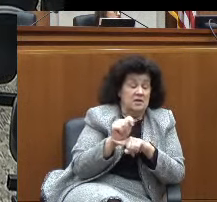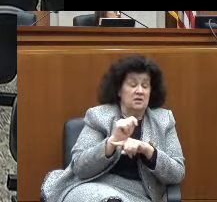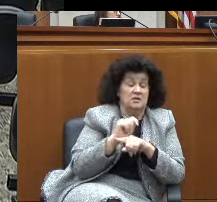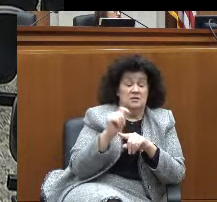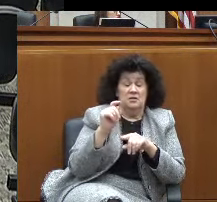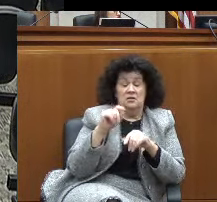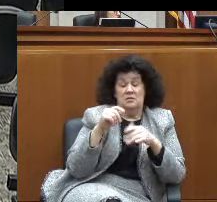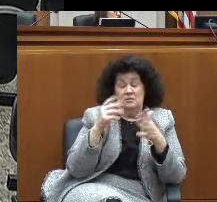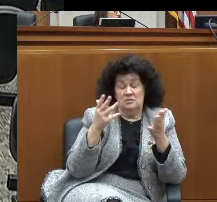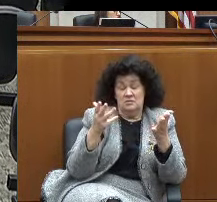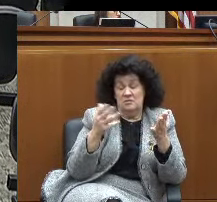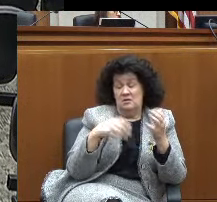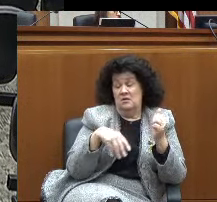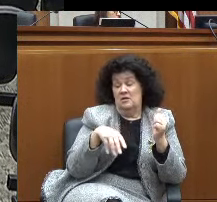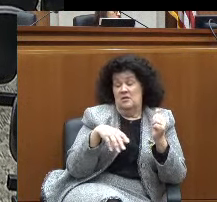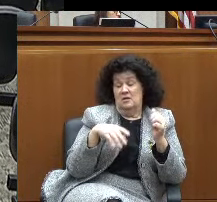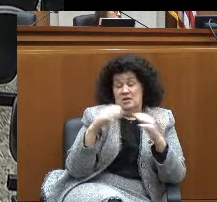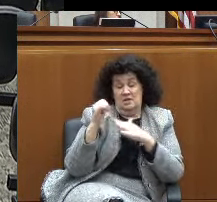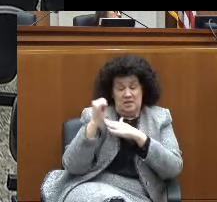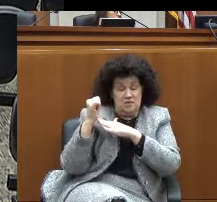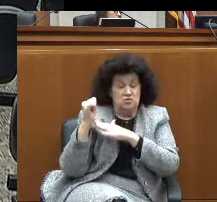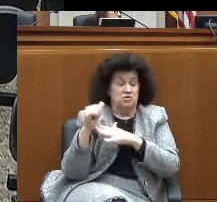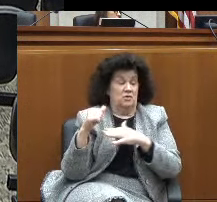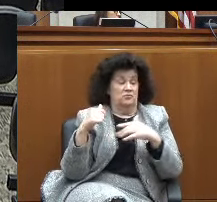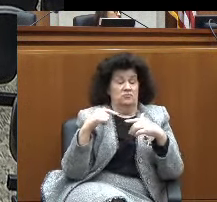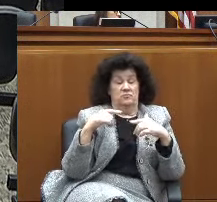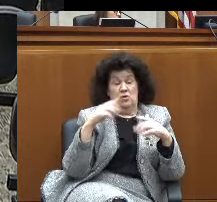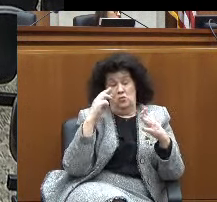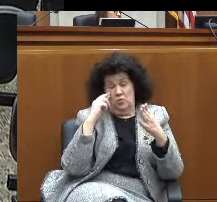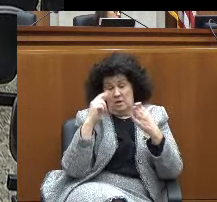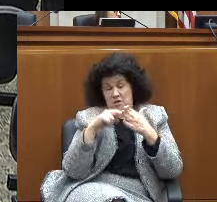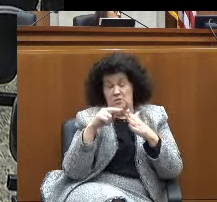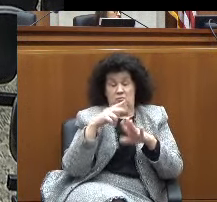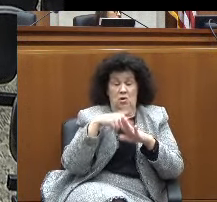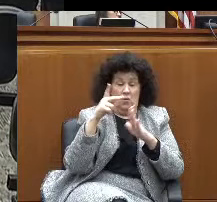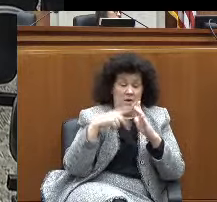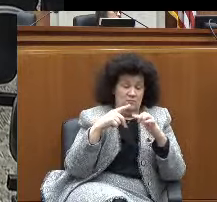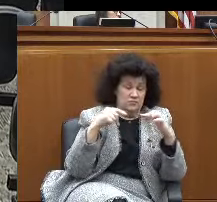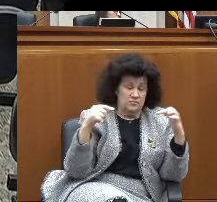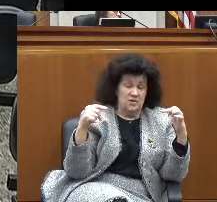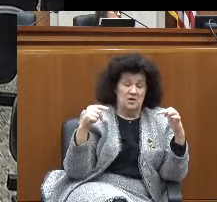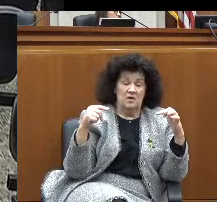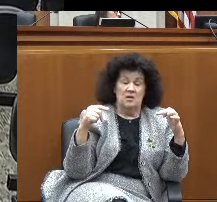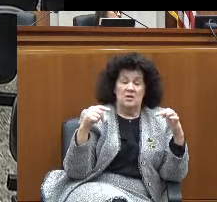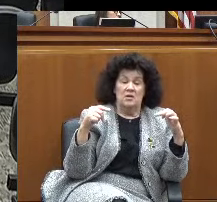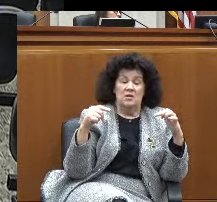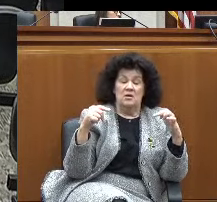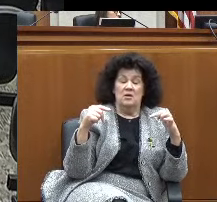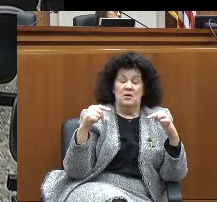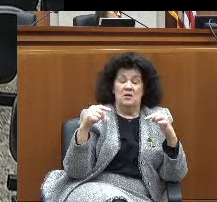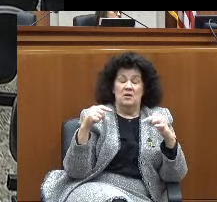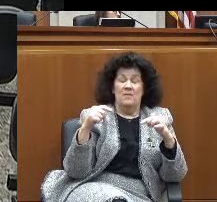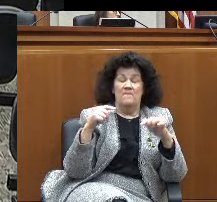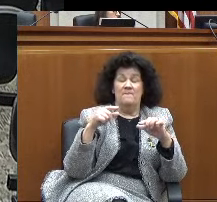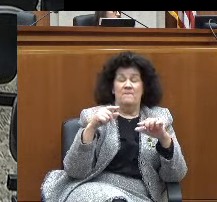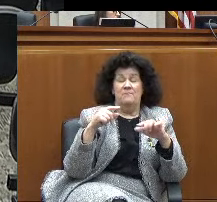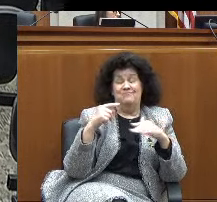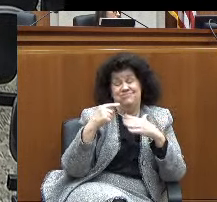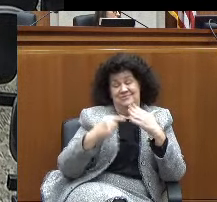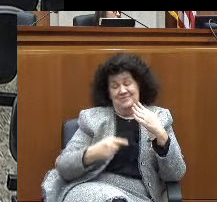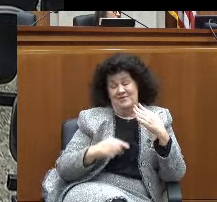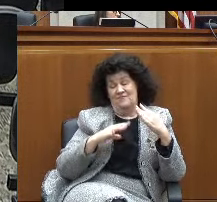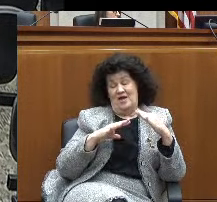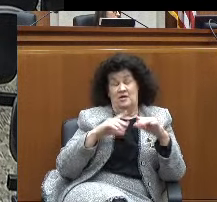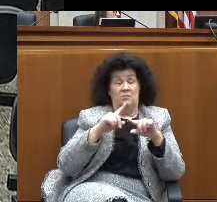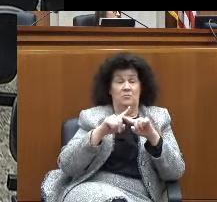and leadership pipelines or recognition programs. Compensation is